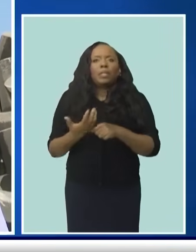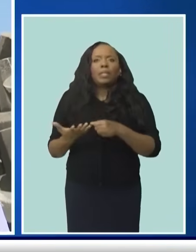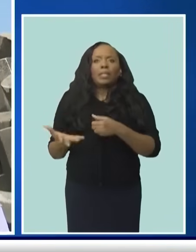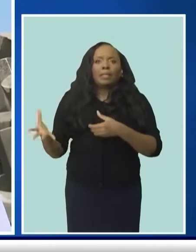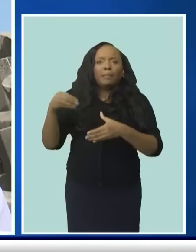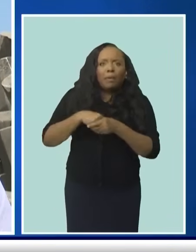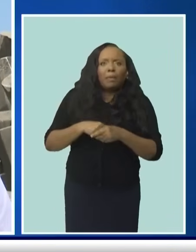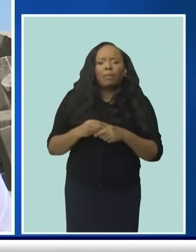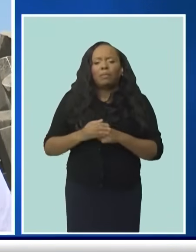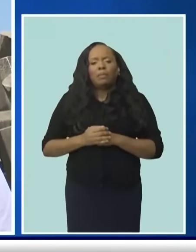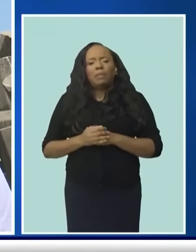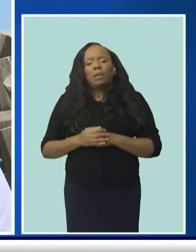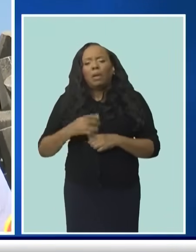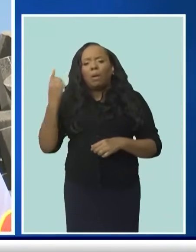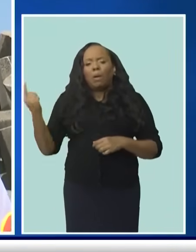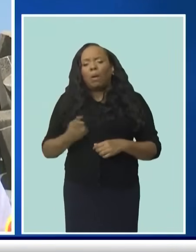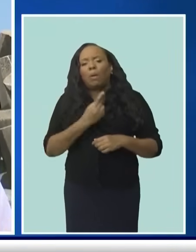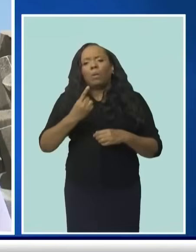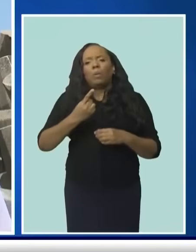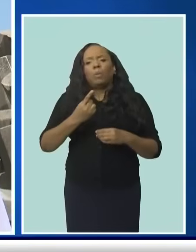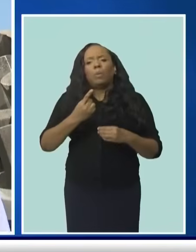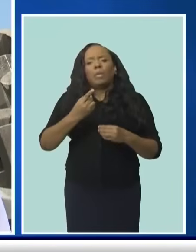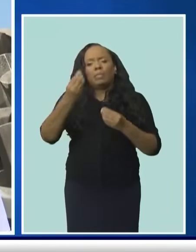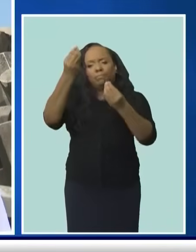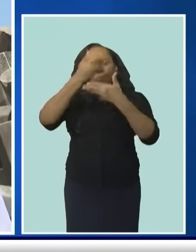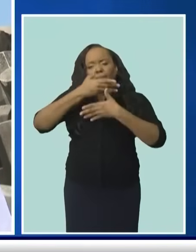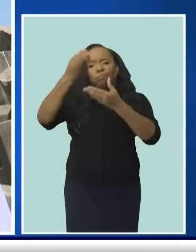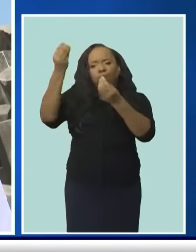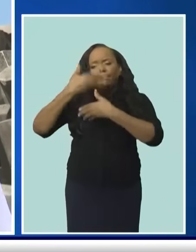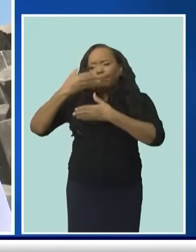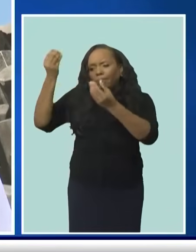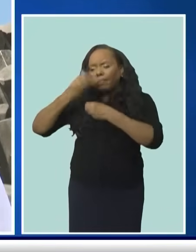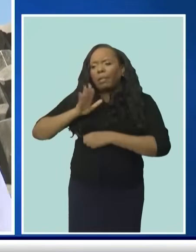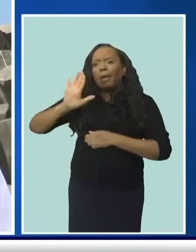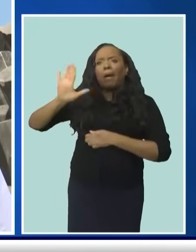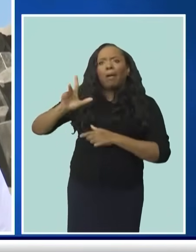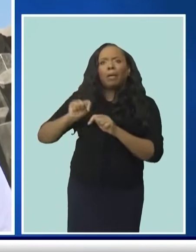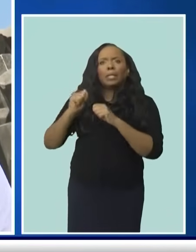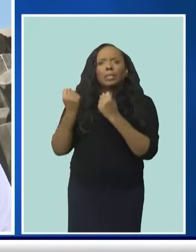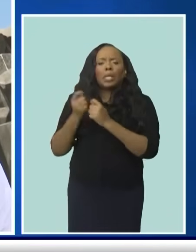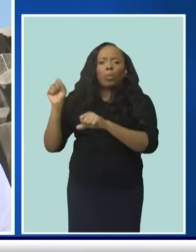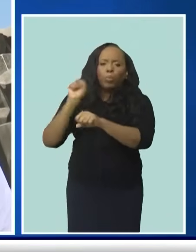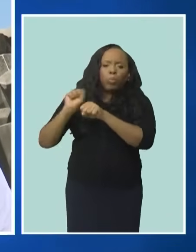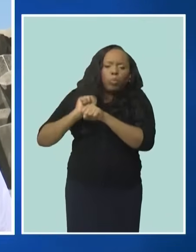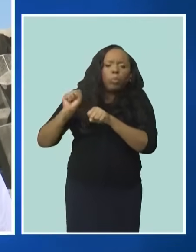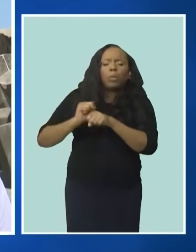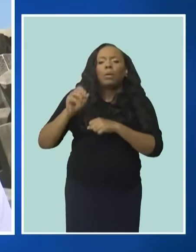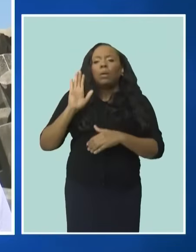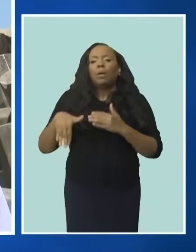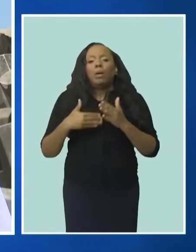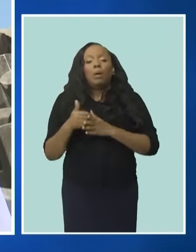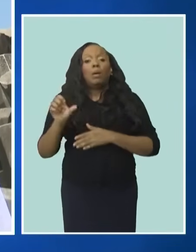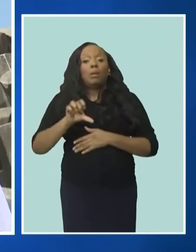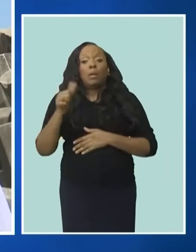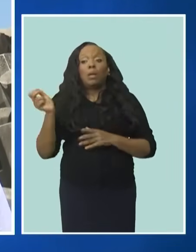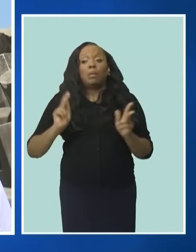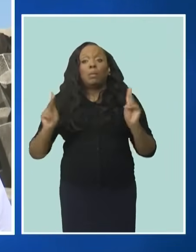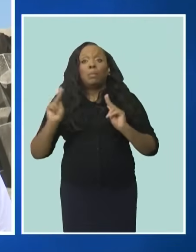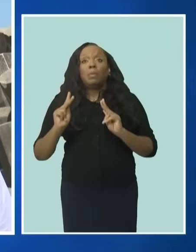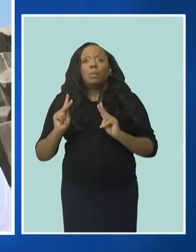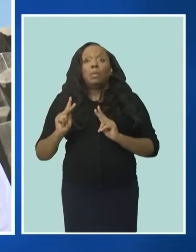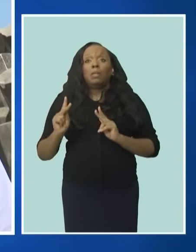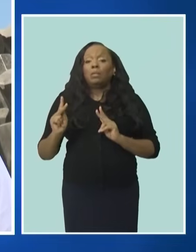the Chief Fisheries Officer and her team that worked audaciously, and all the other personnel that came in,